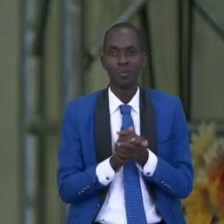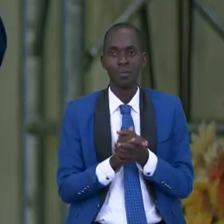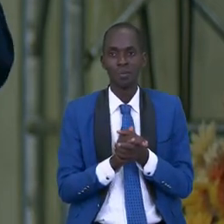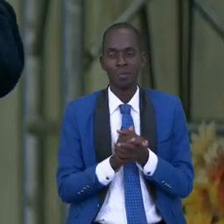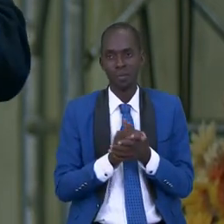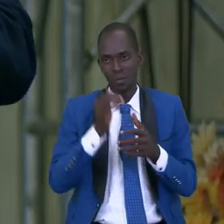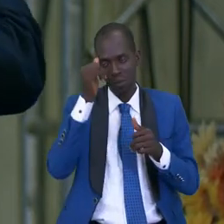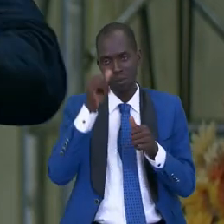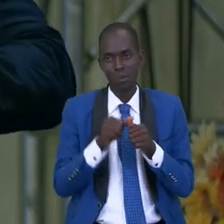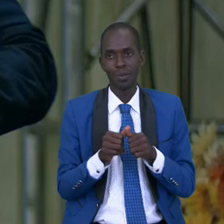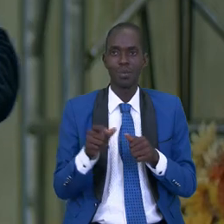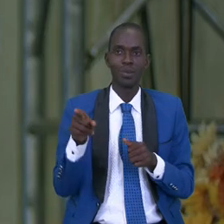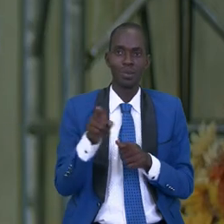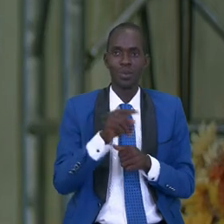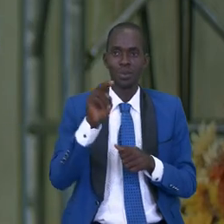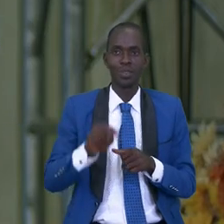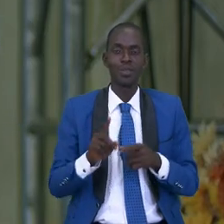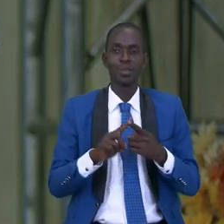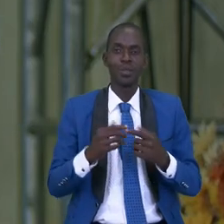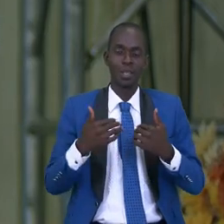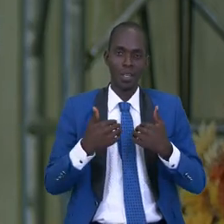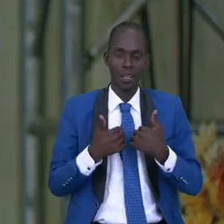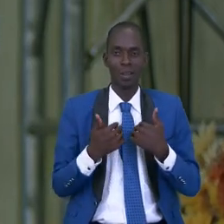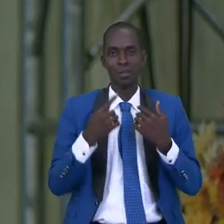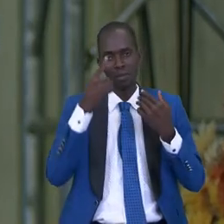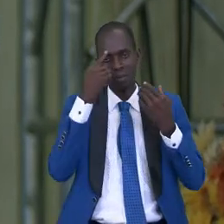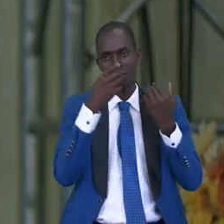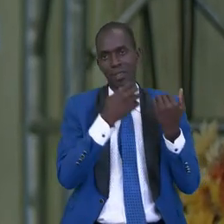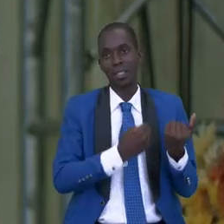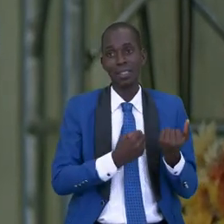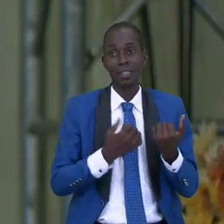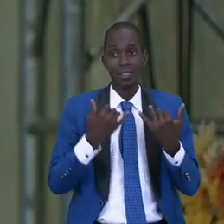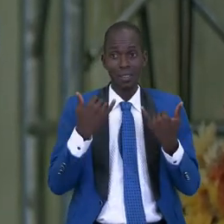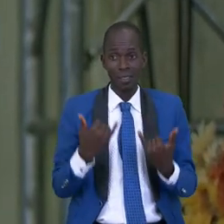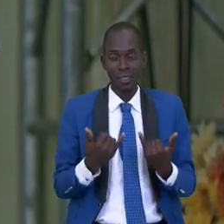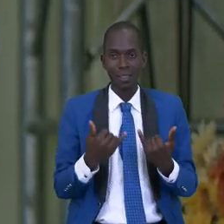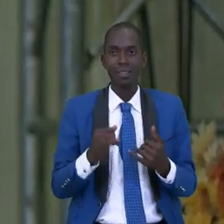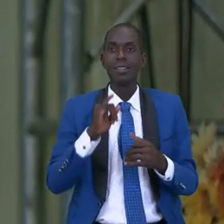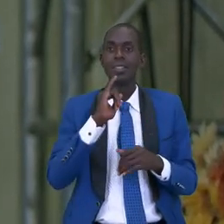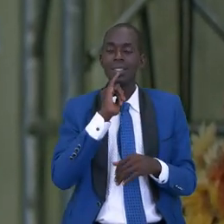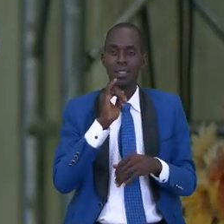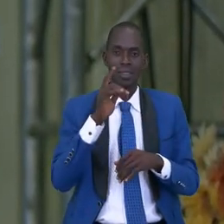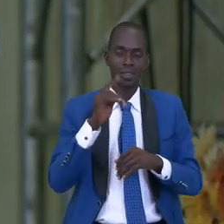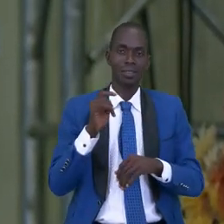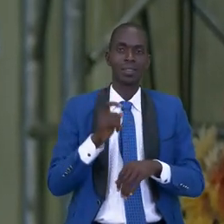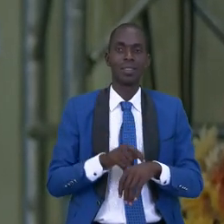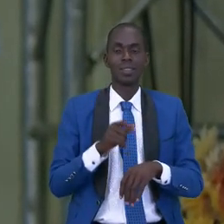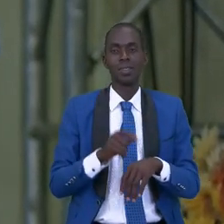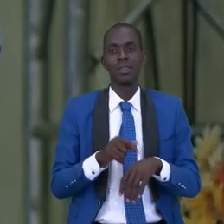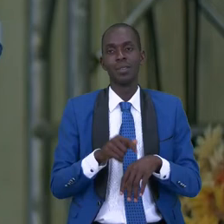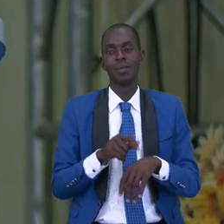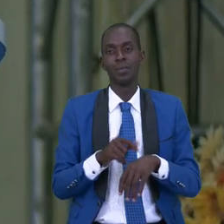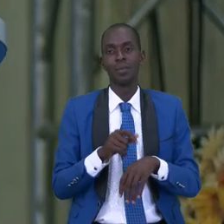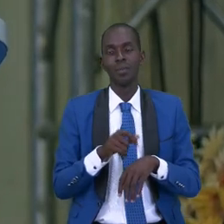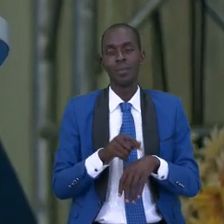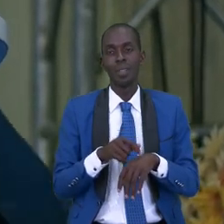So, you can rise up on your feet as we invite to the podium our